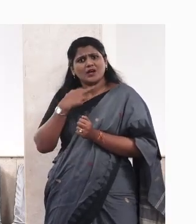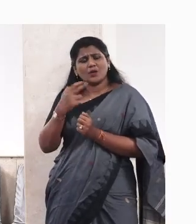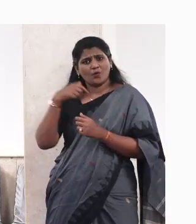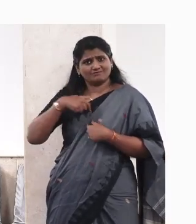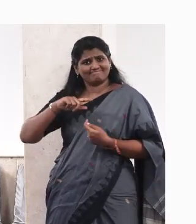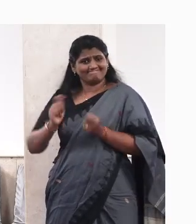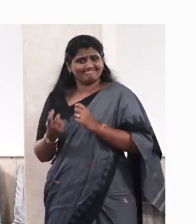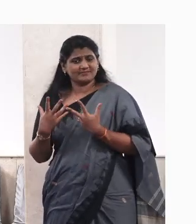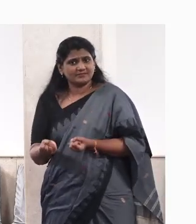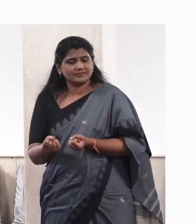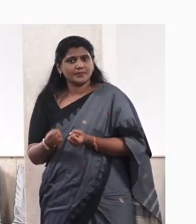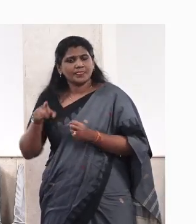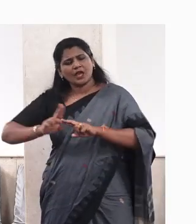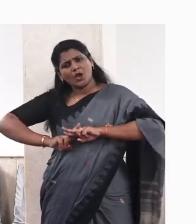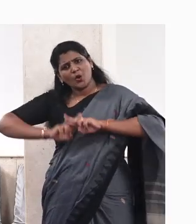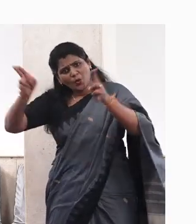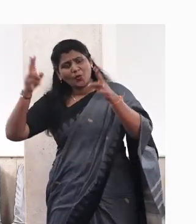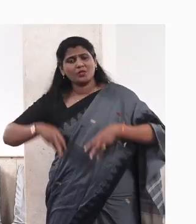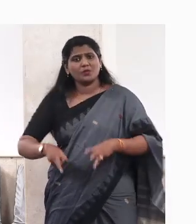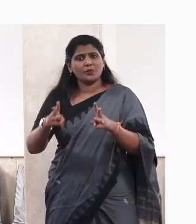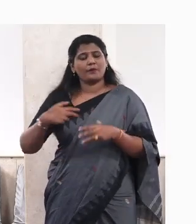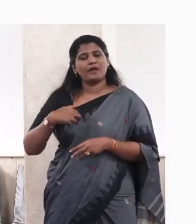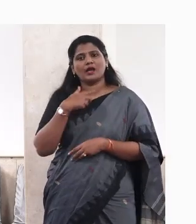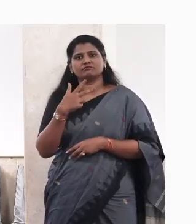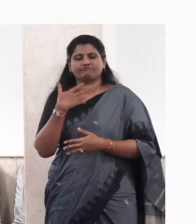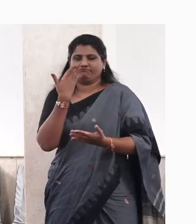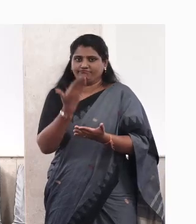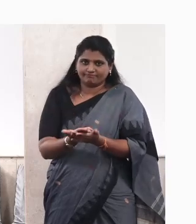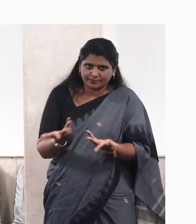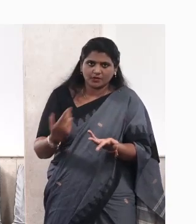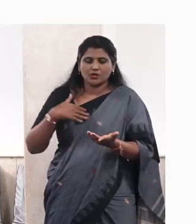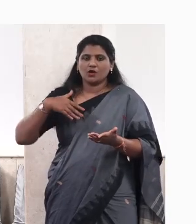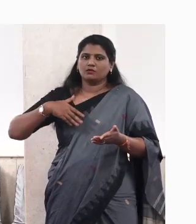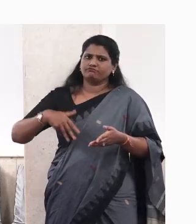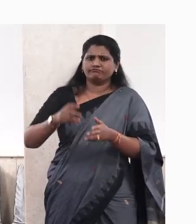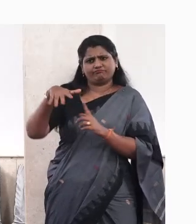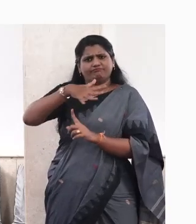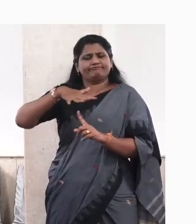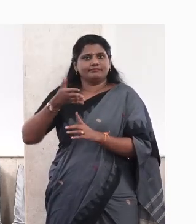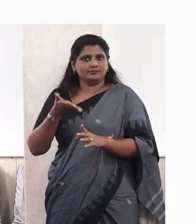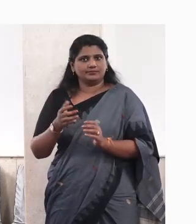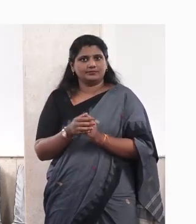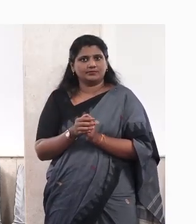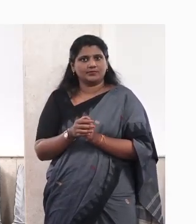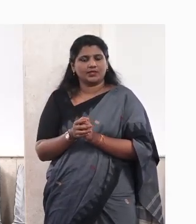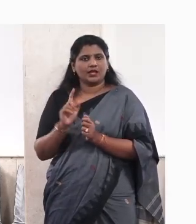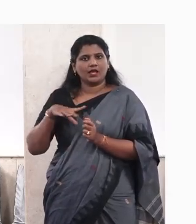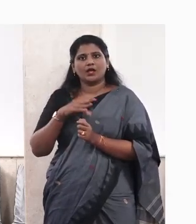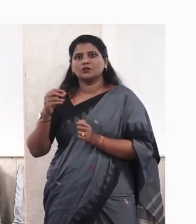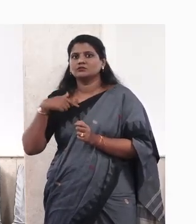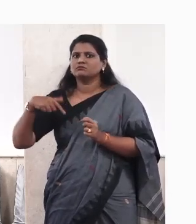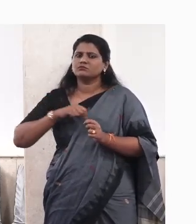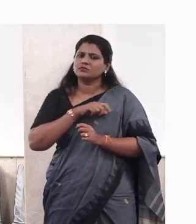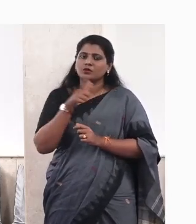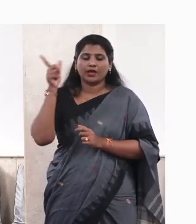has changed the whole way I approach a particular scenario. and also hearing everyone's